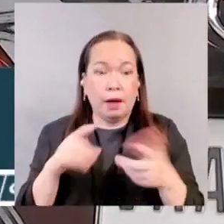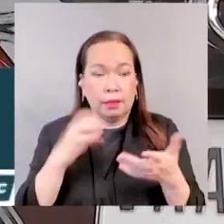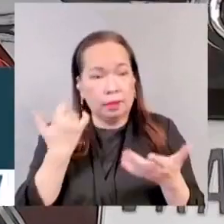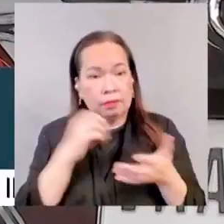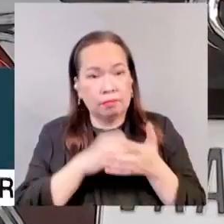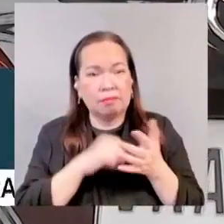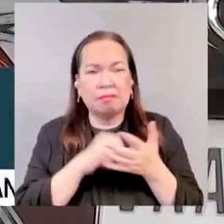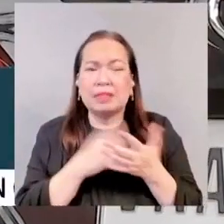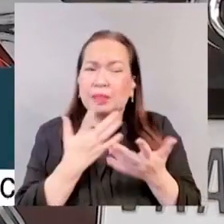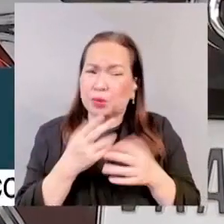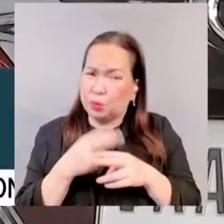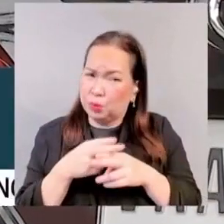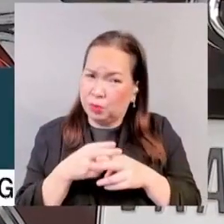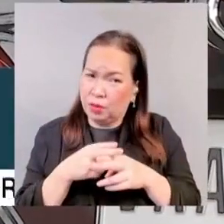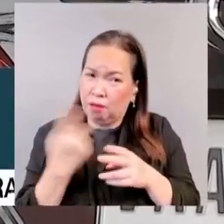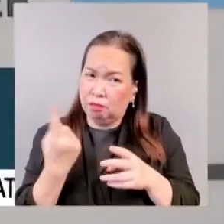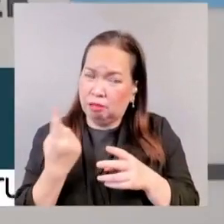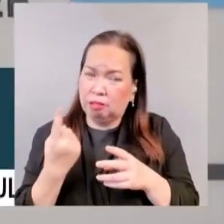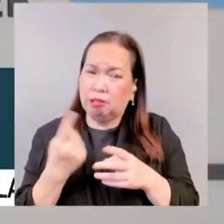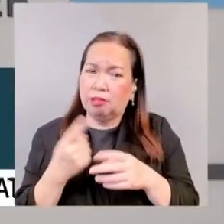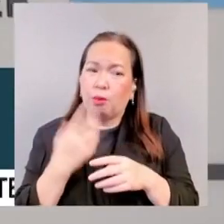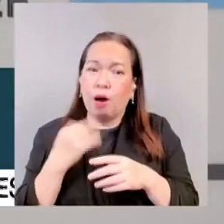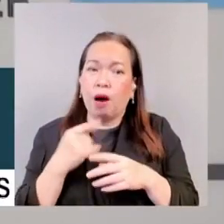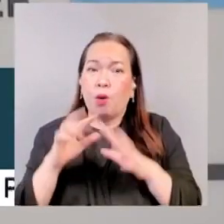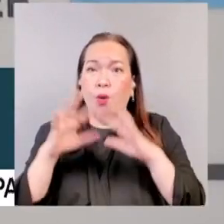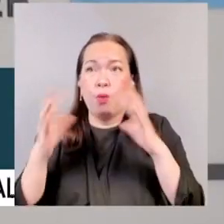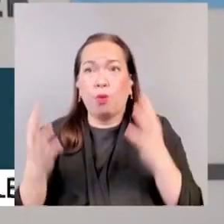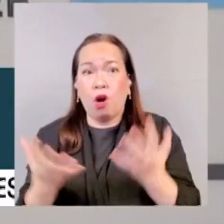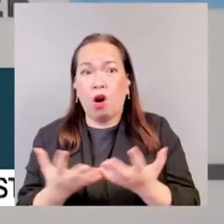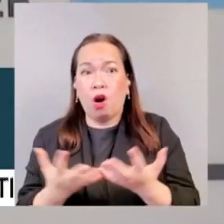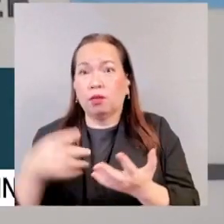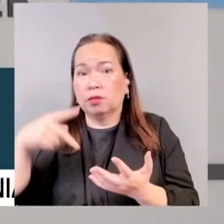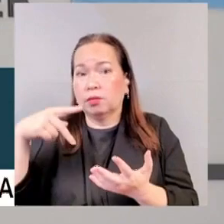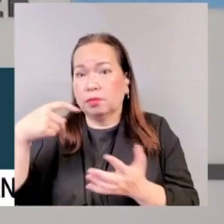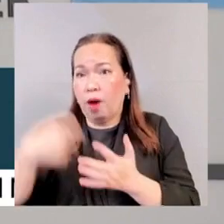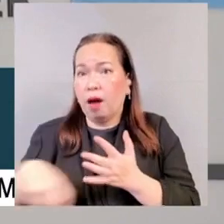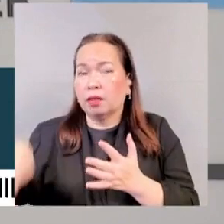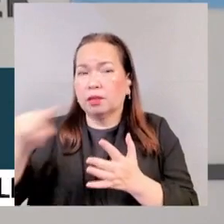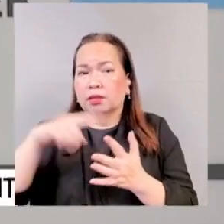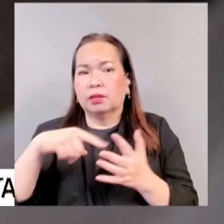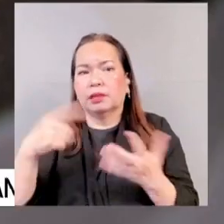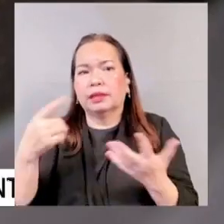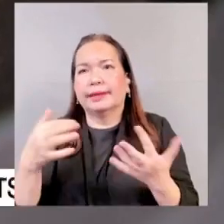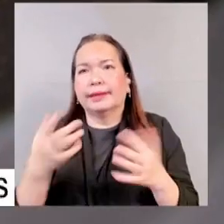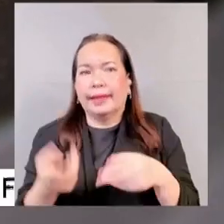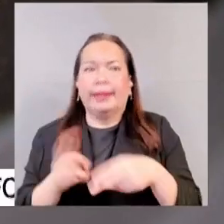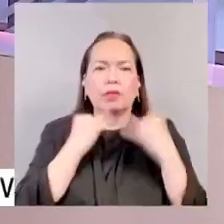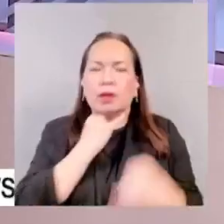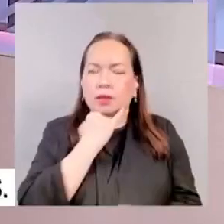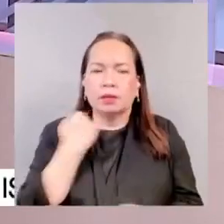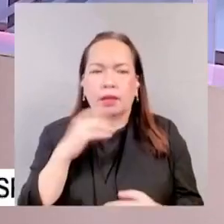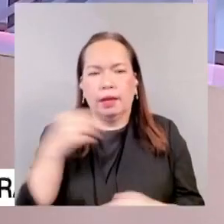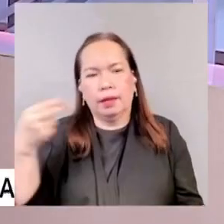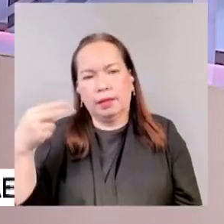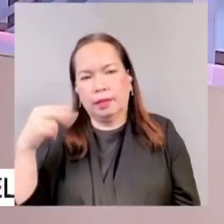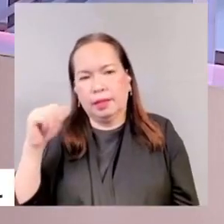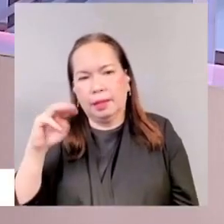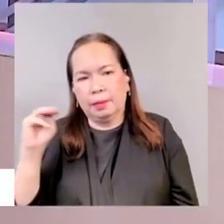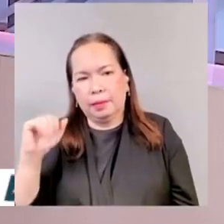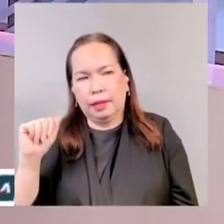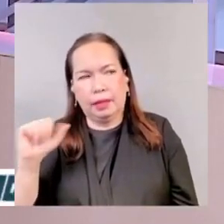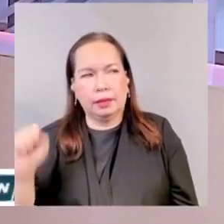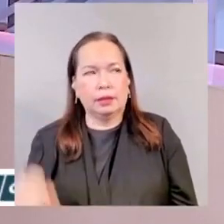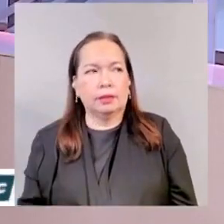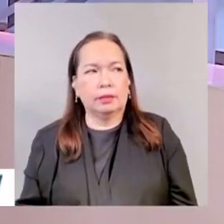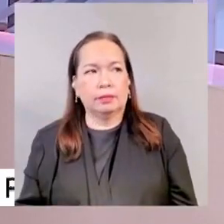That's because global oil prices have jumped 4% due to the war between Israel and Hamas. The first day of